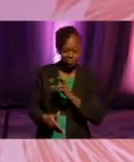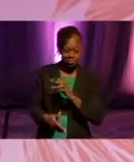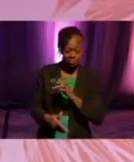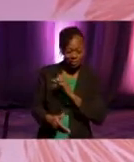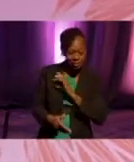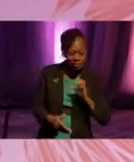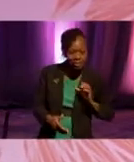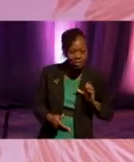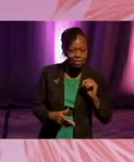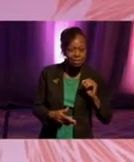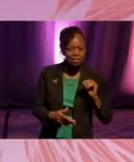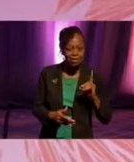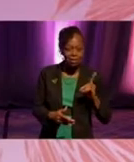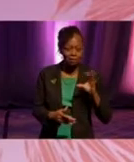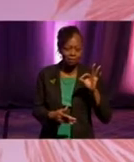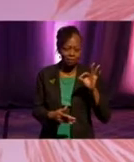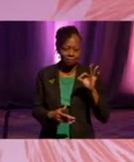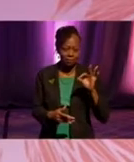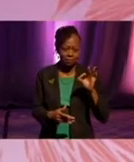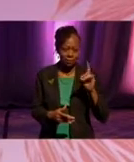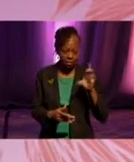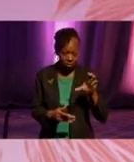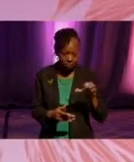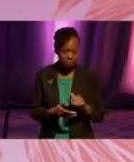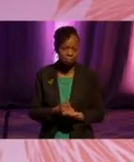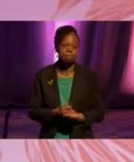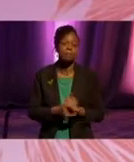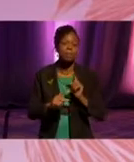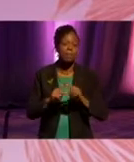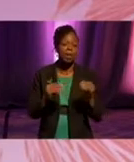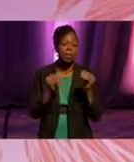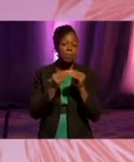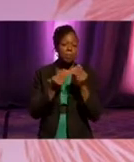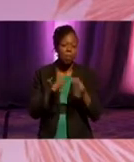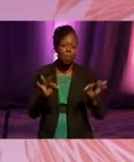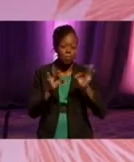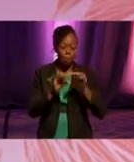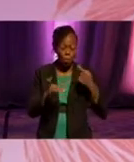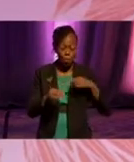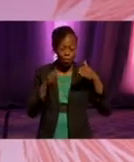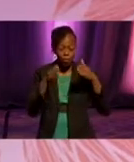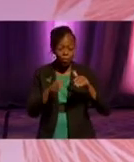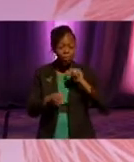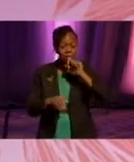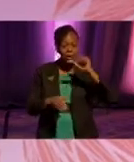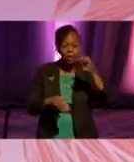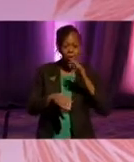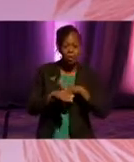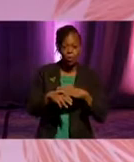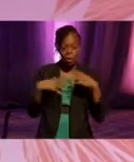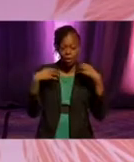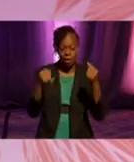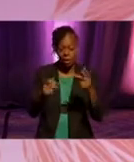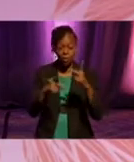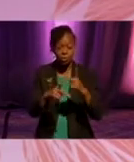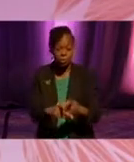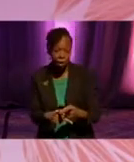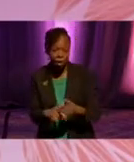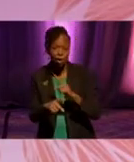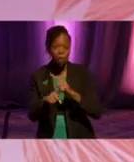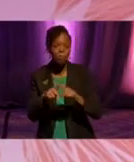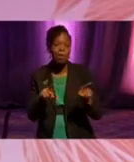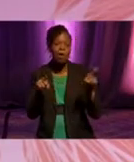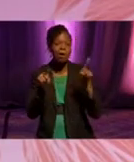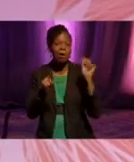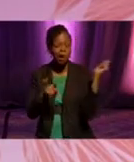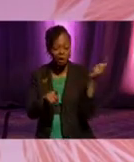largely, in what we focus on is not just the health care part of healthy babies, but all